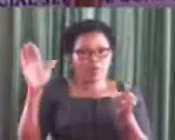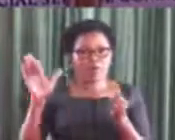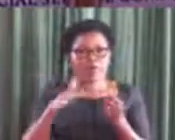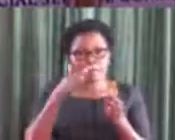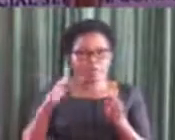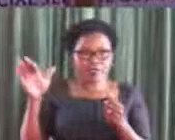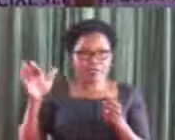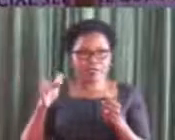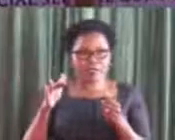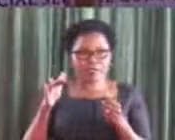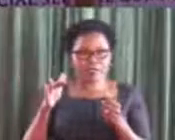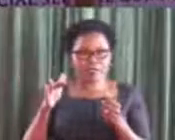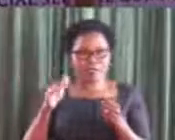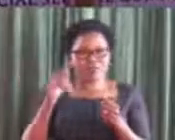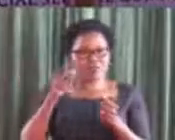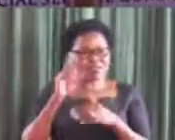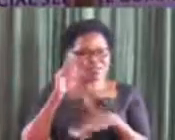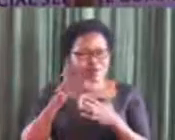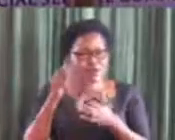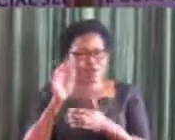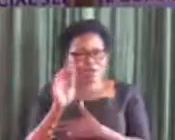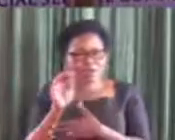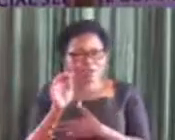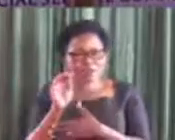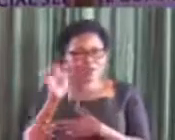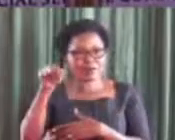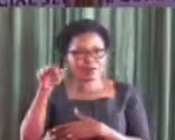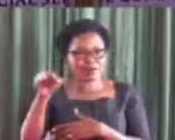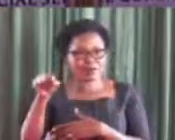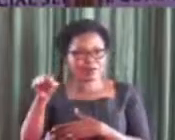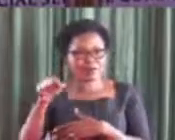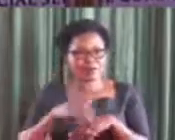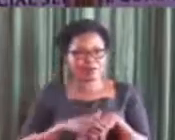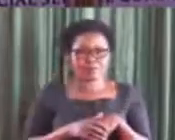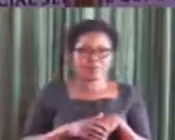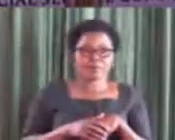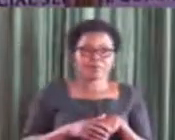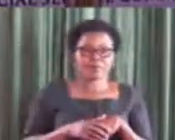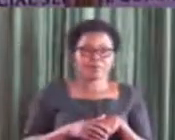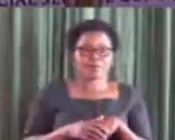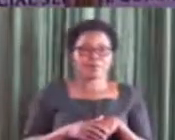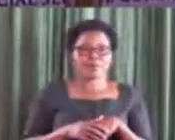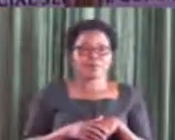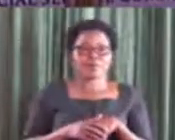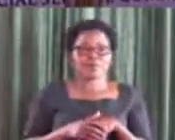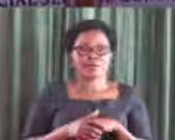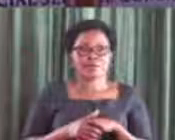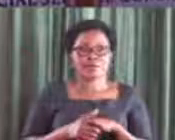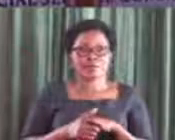what? Yes, my lord. Yes, that one